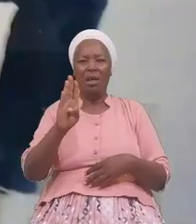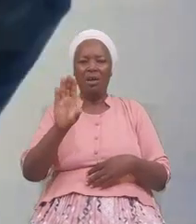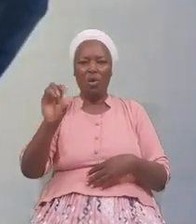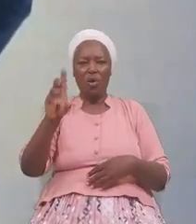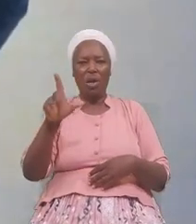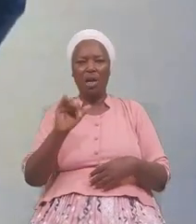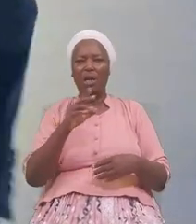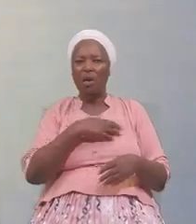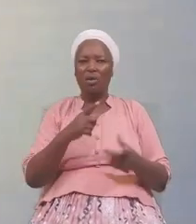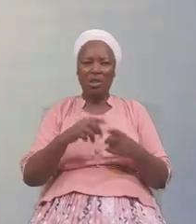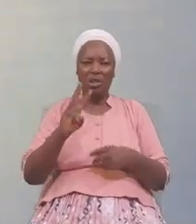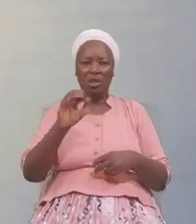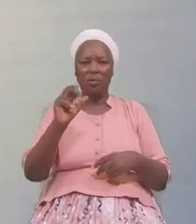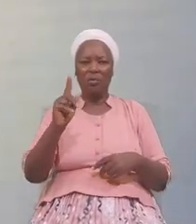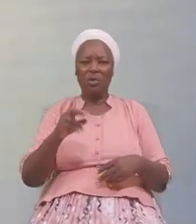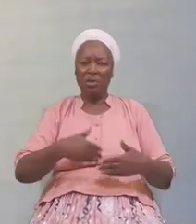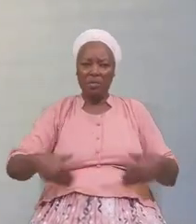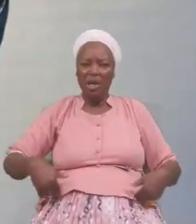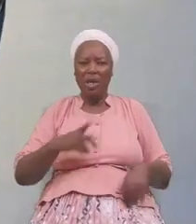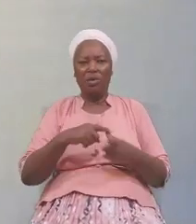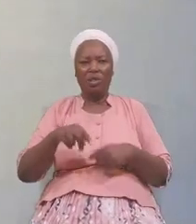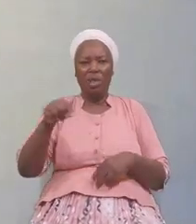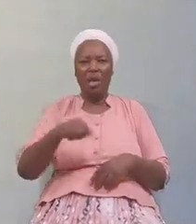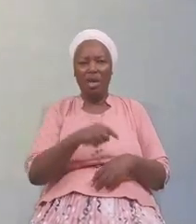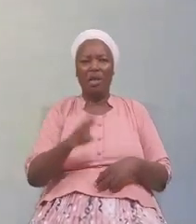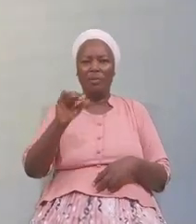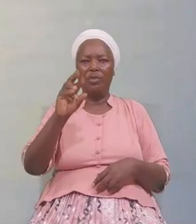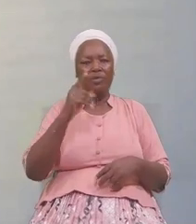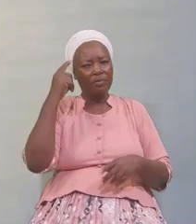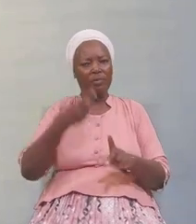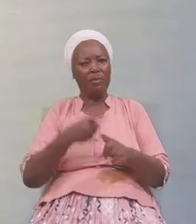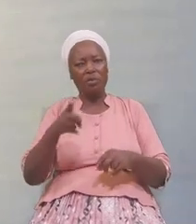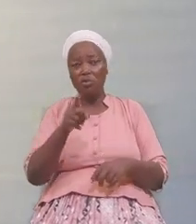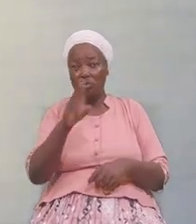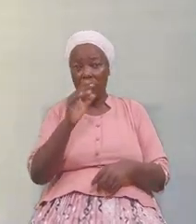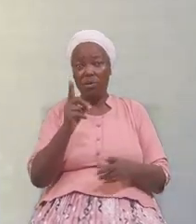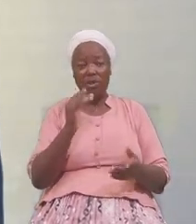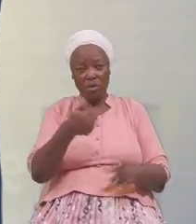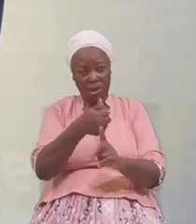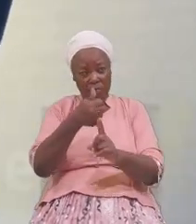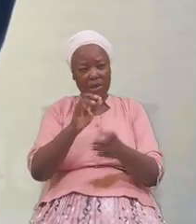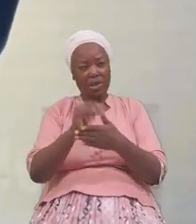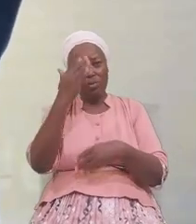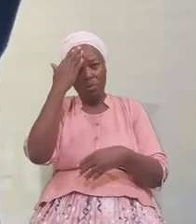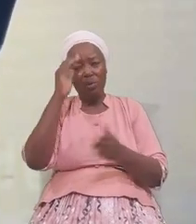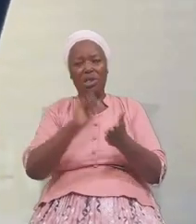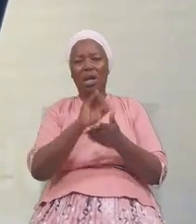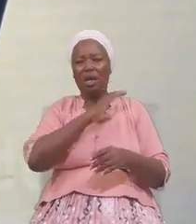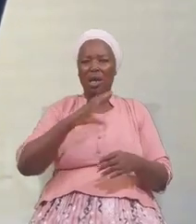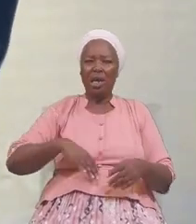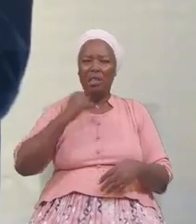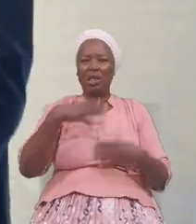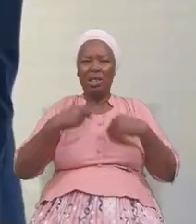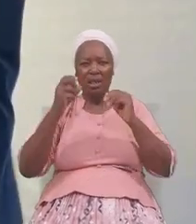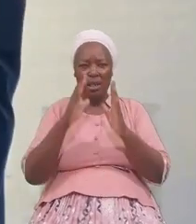or the waist brace, or the leg brace from you. You are the one that will know Christ the